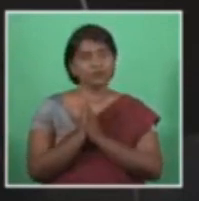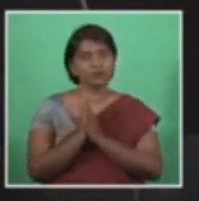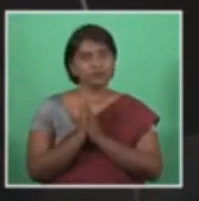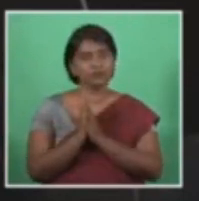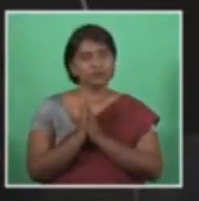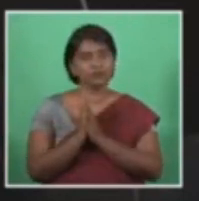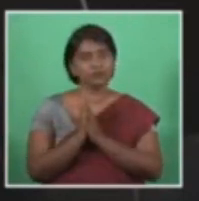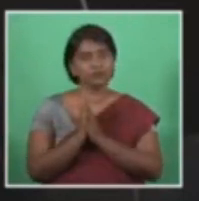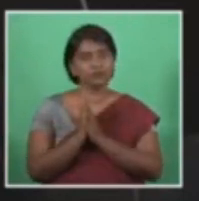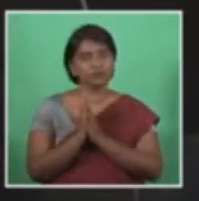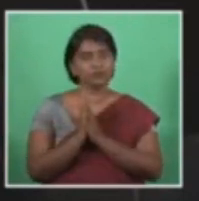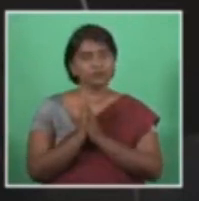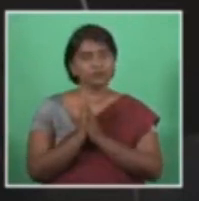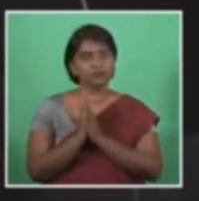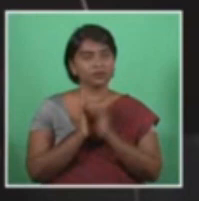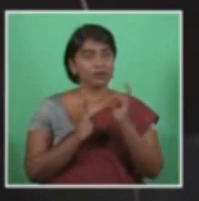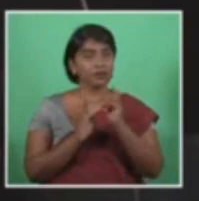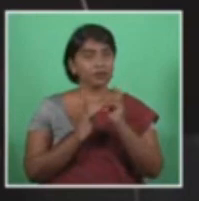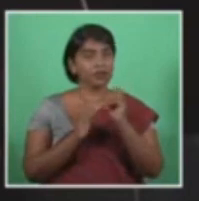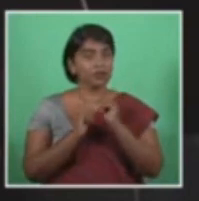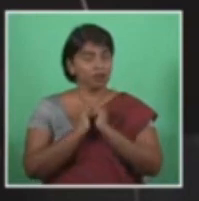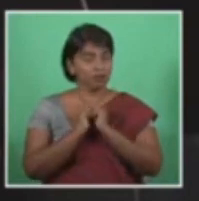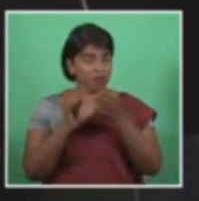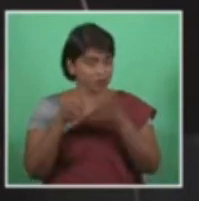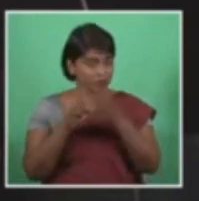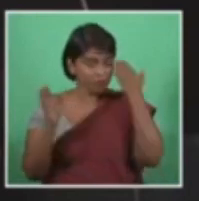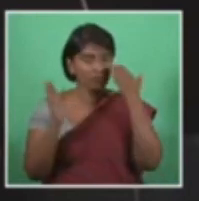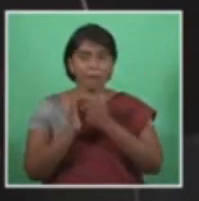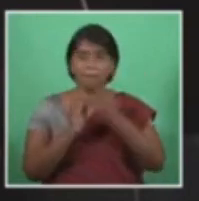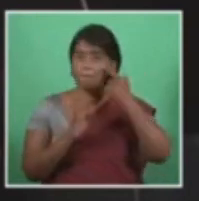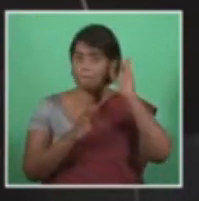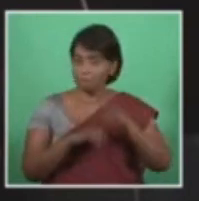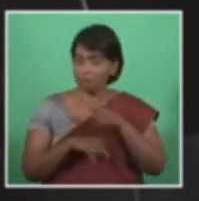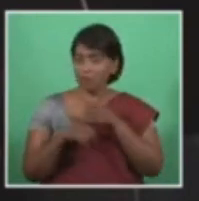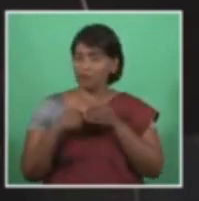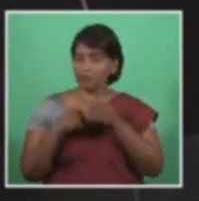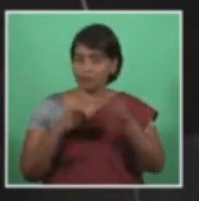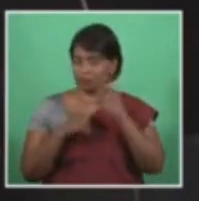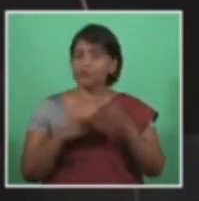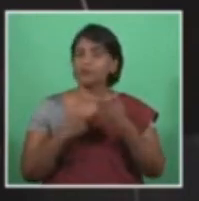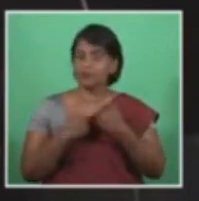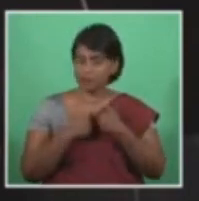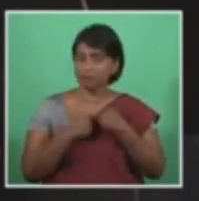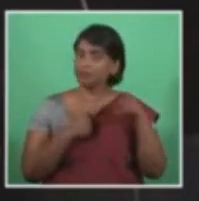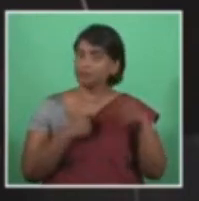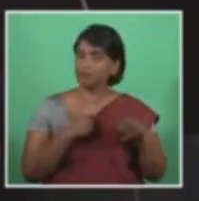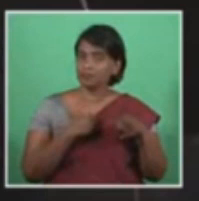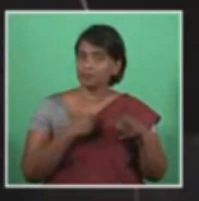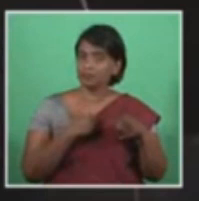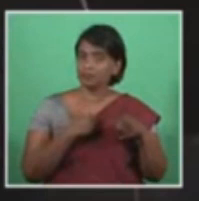kathanayakathumani karyaanshe paramarthaya kiyana tana api me